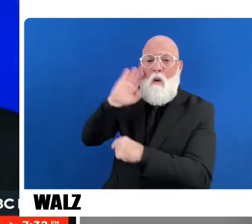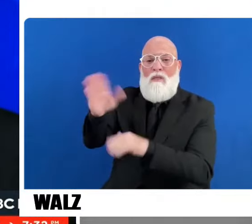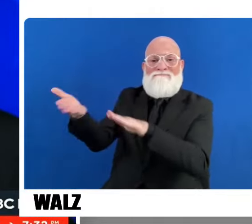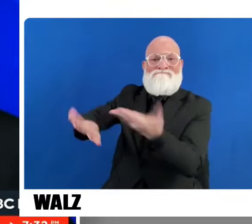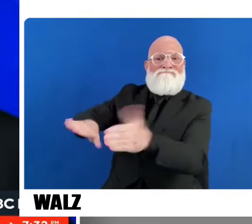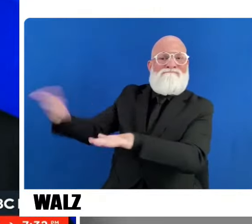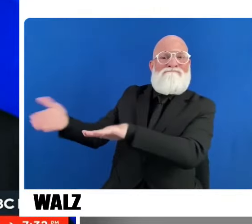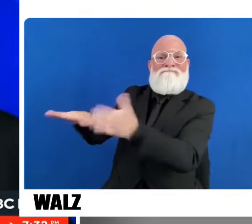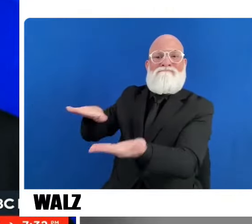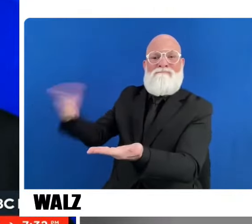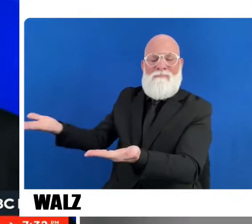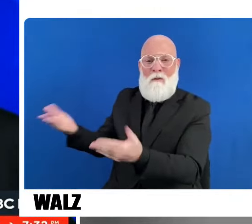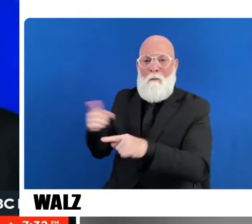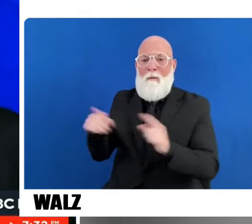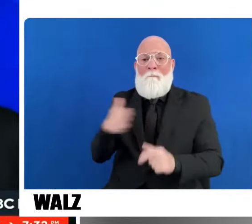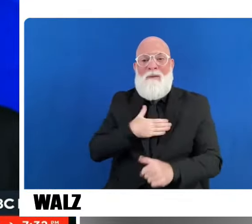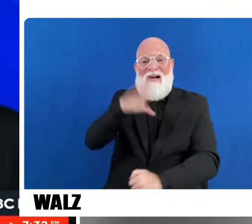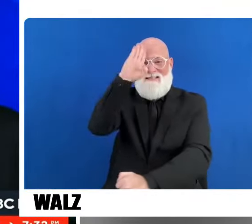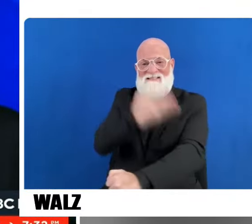out crying by state police.